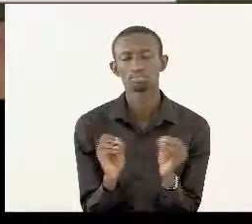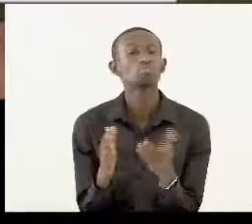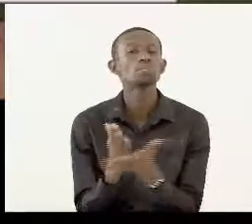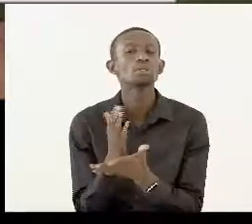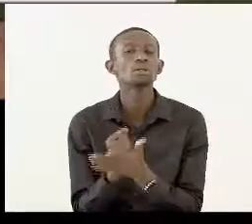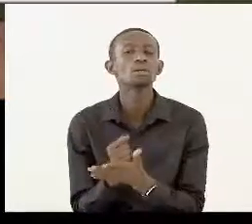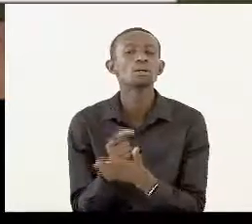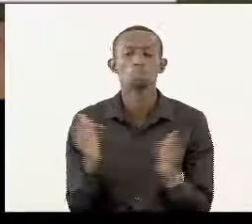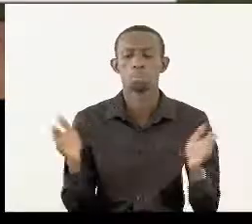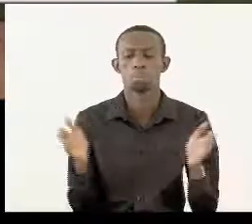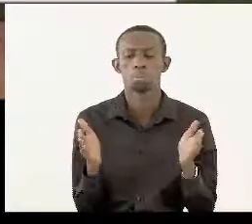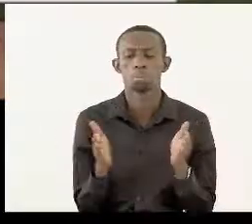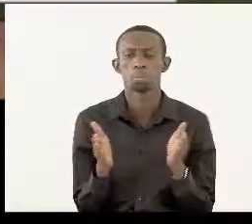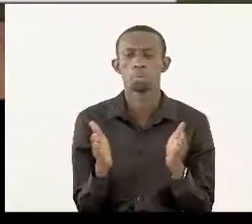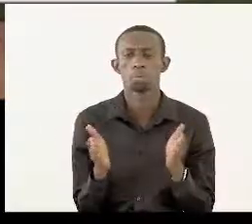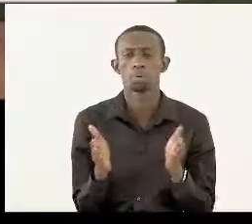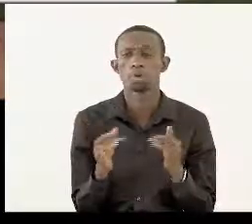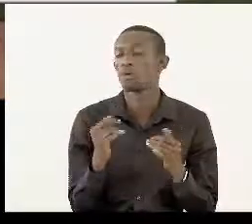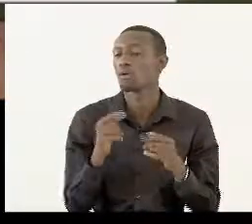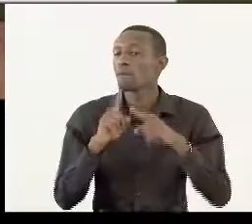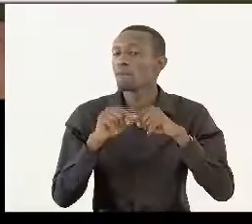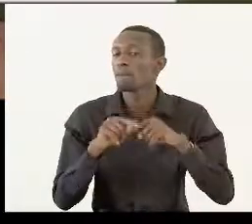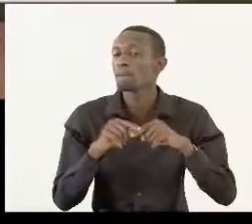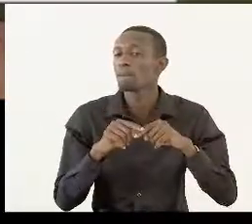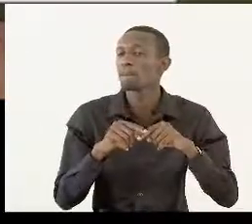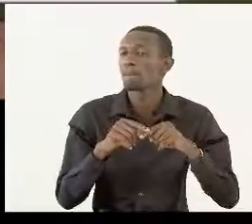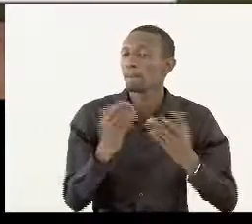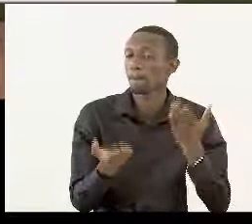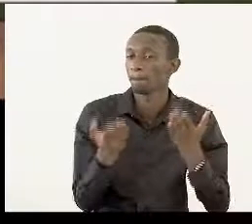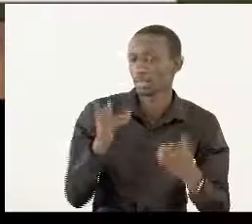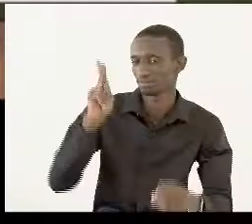its smaller size compared to potassium.